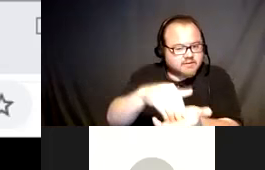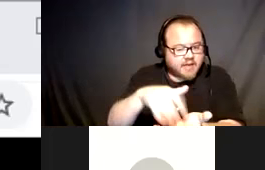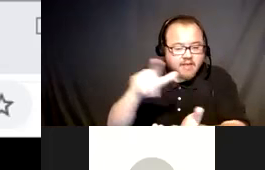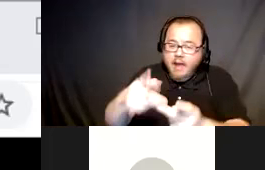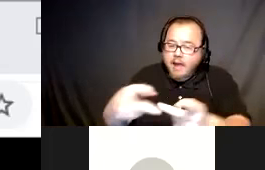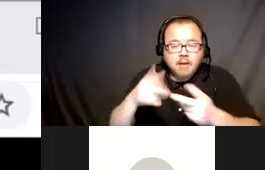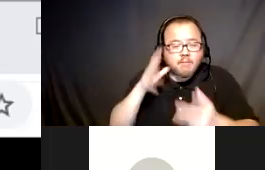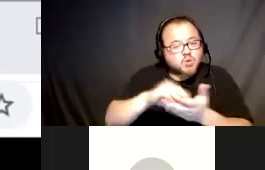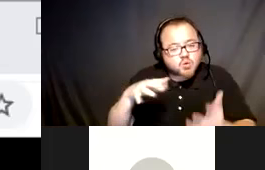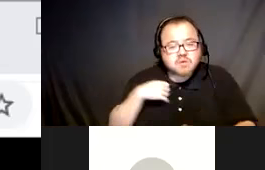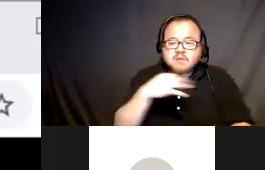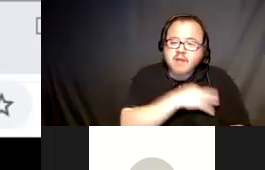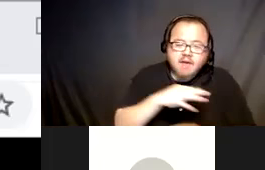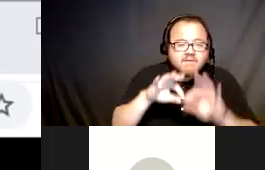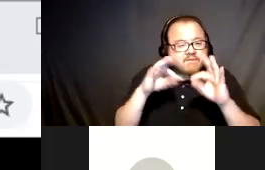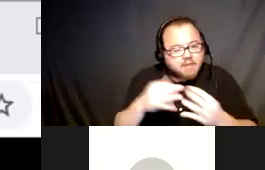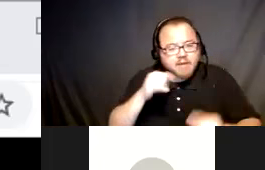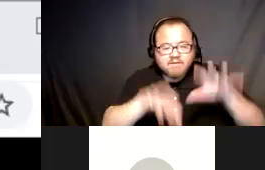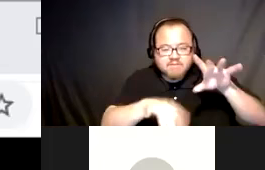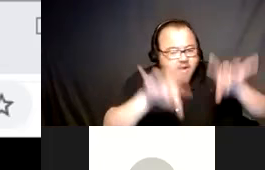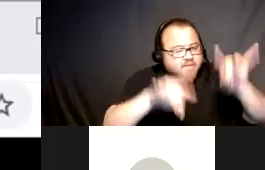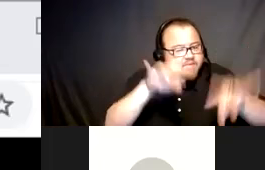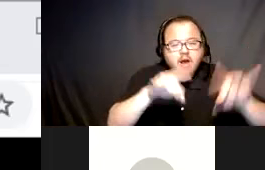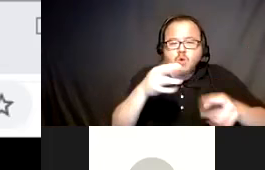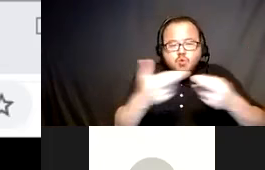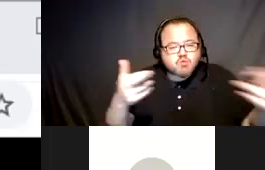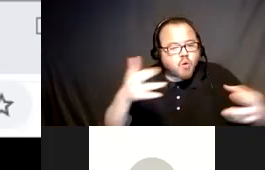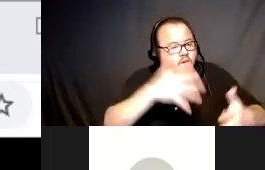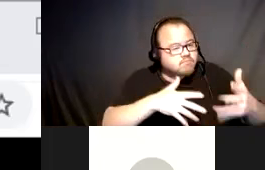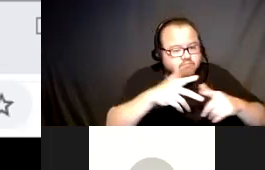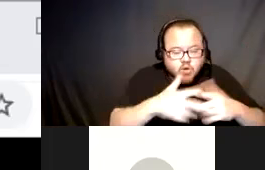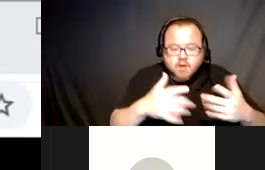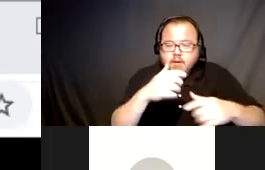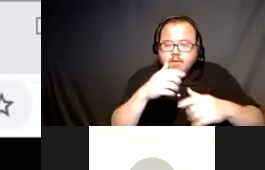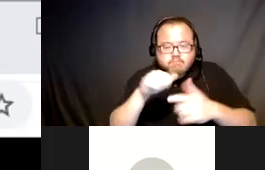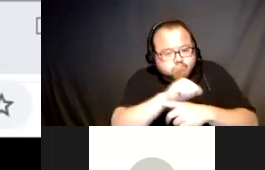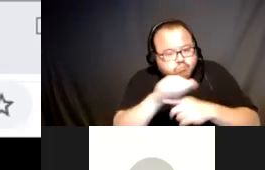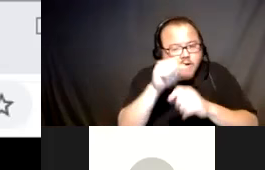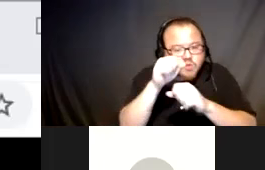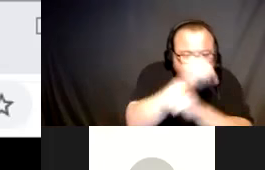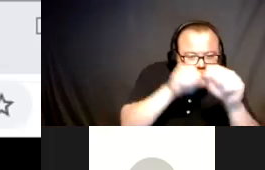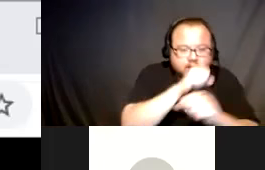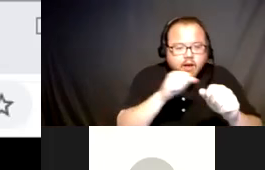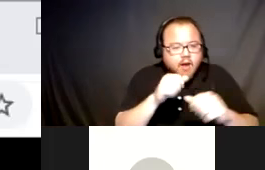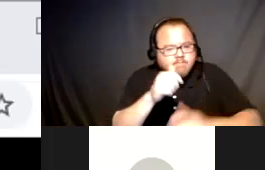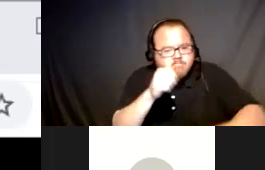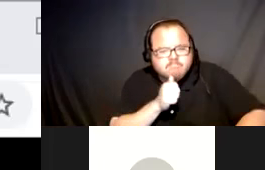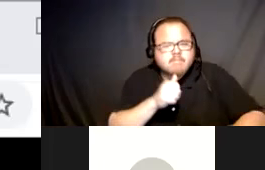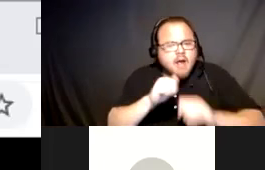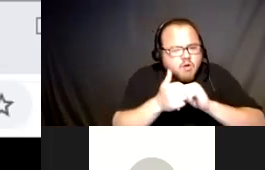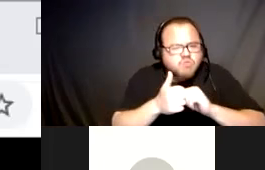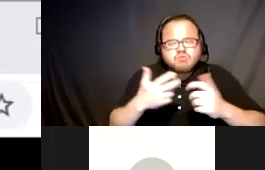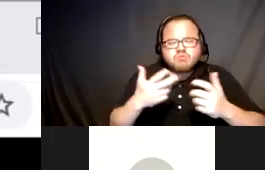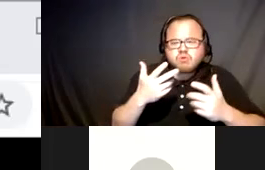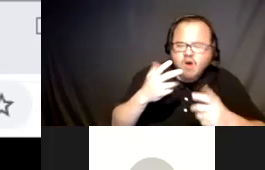students, staff, and families to find resources and tools in order to practice strategies for coping during challenging times. So you'll